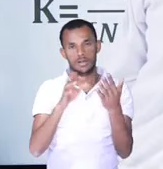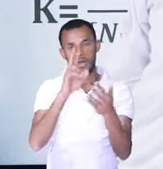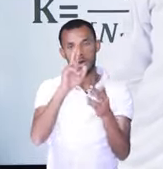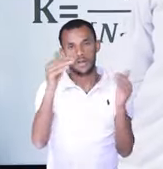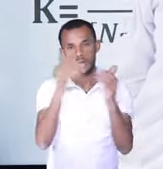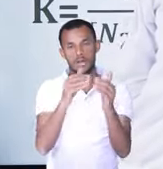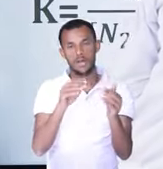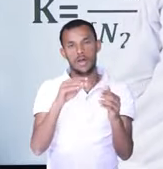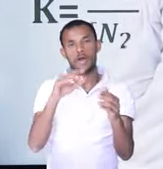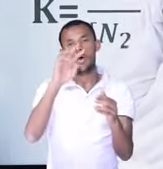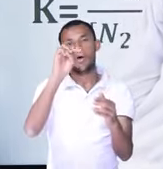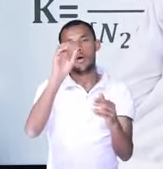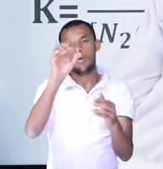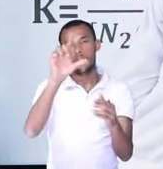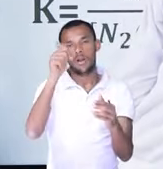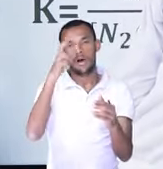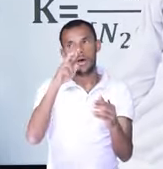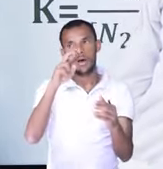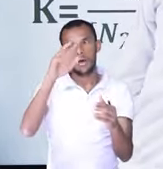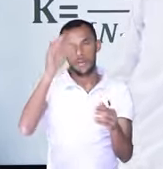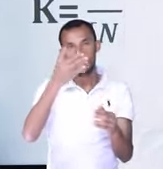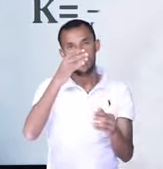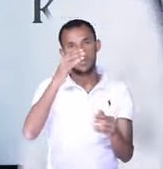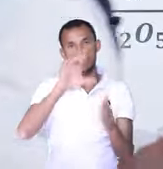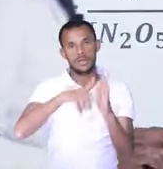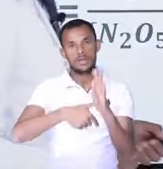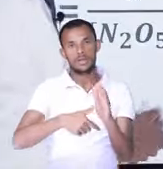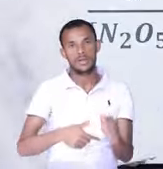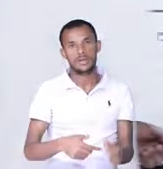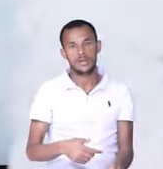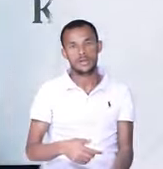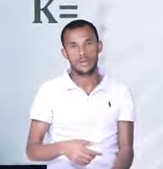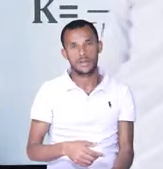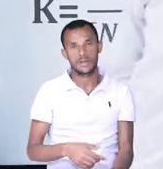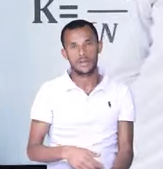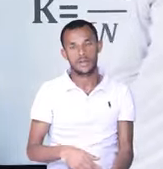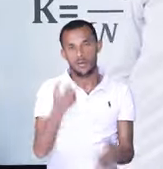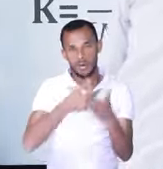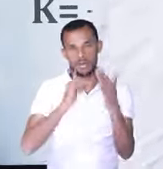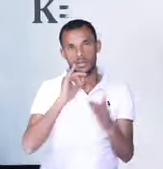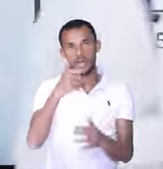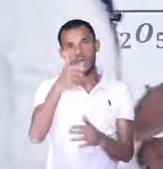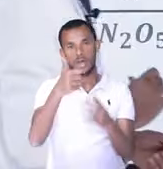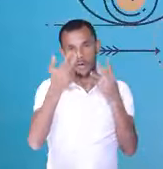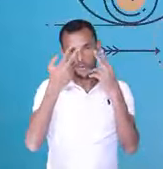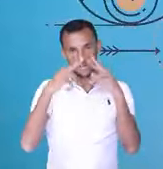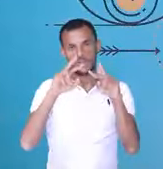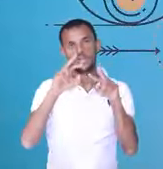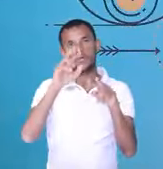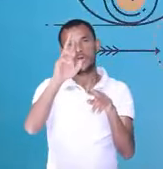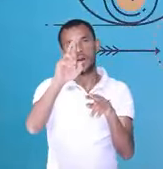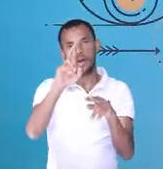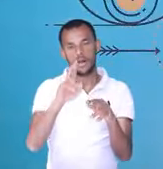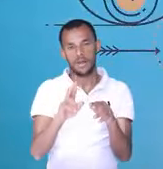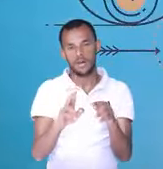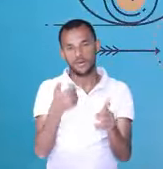is what? Molar per second, because the unit of rate is molar per second. What is A? Concentration of reactant, which